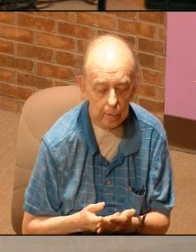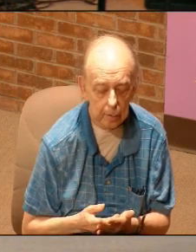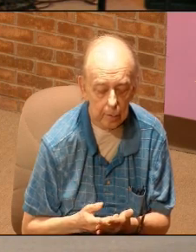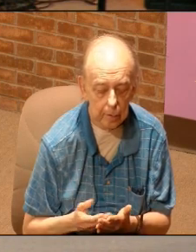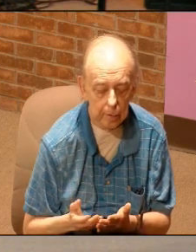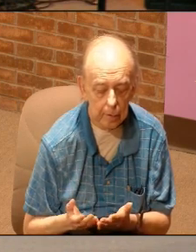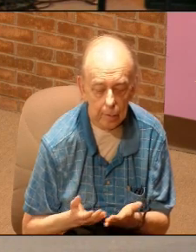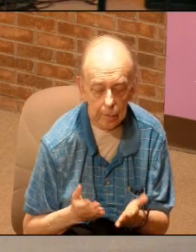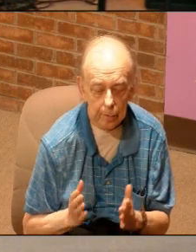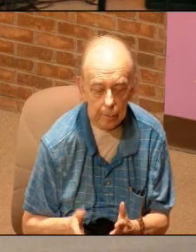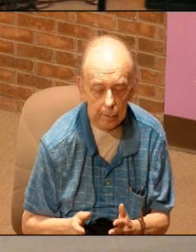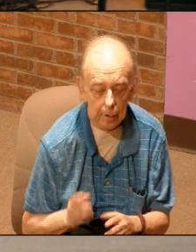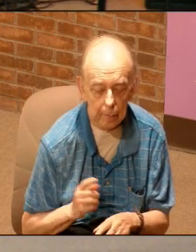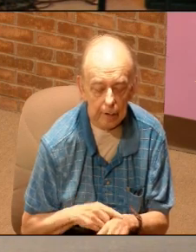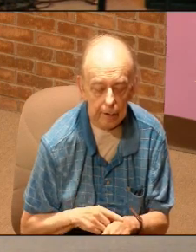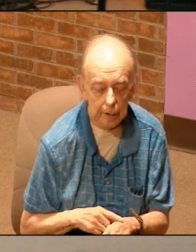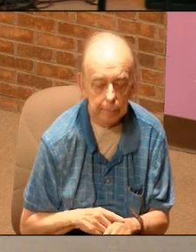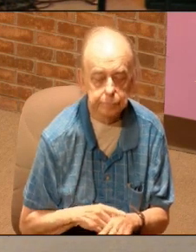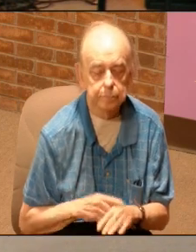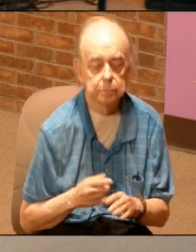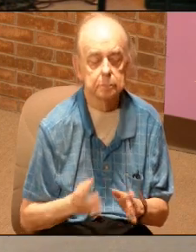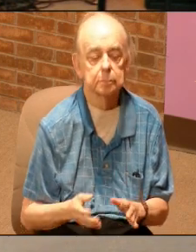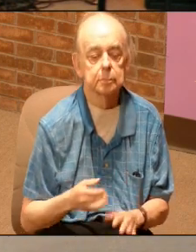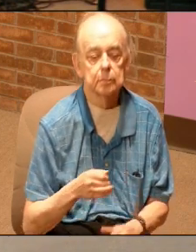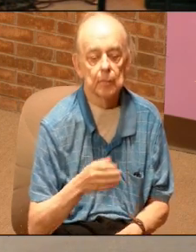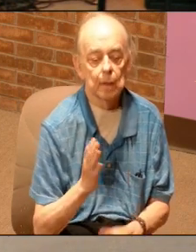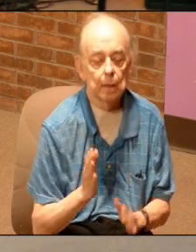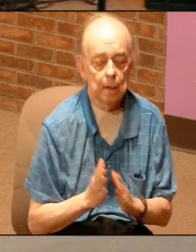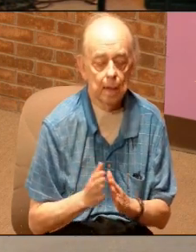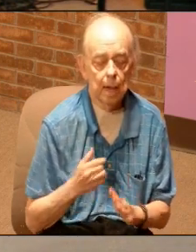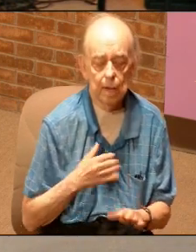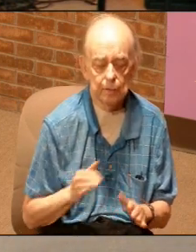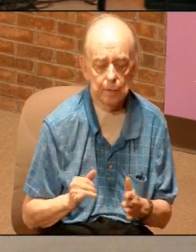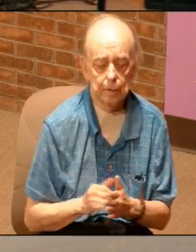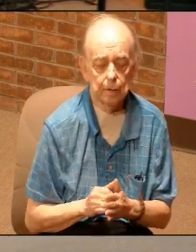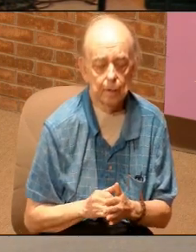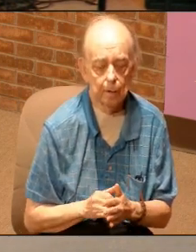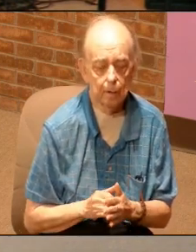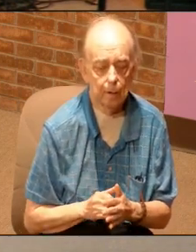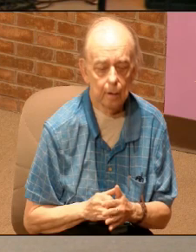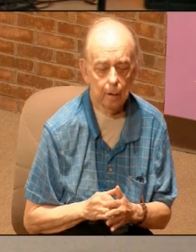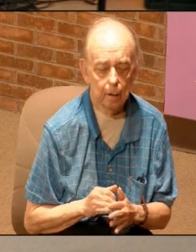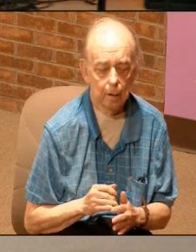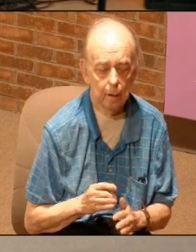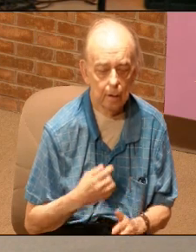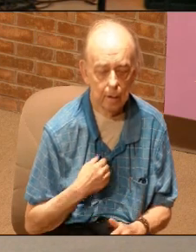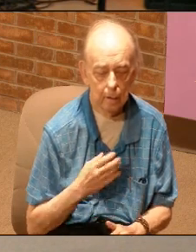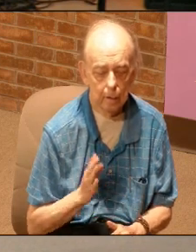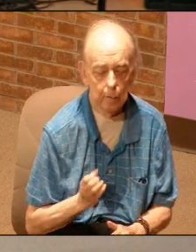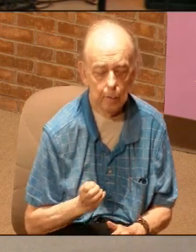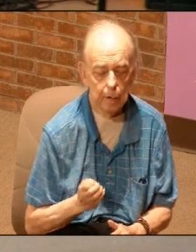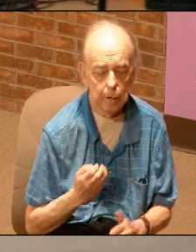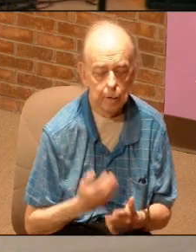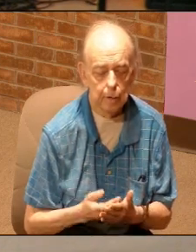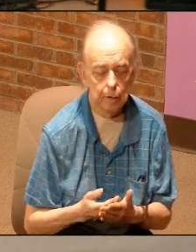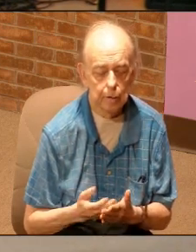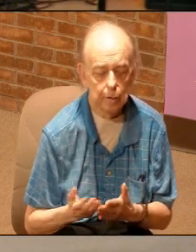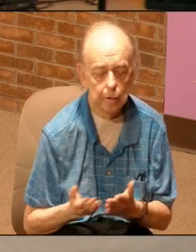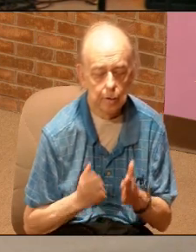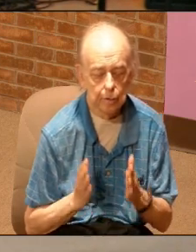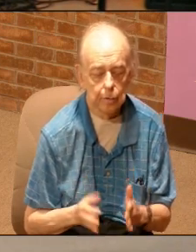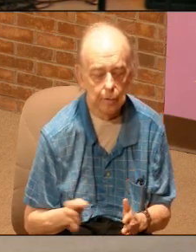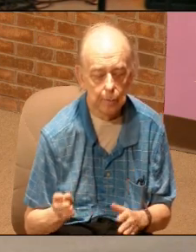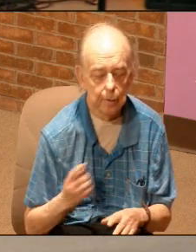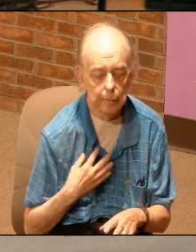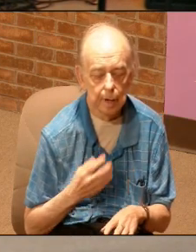leave me alone. Because that's what God is asking me to do, is to be a good steward of my